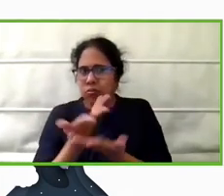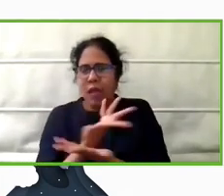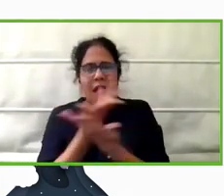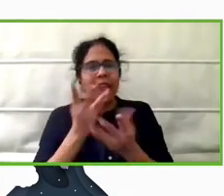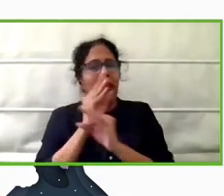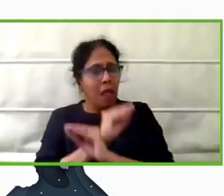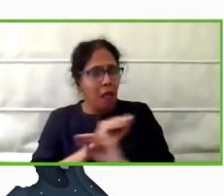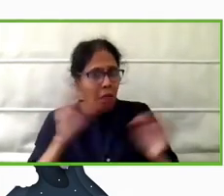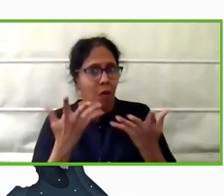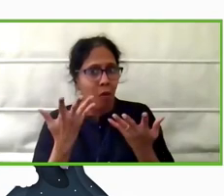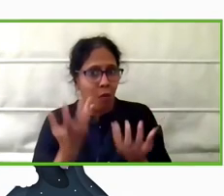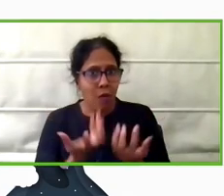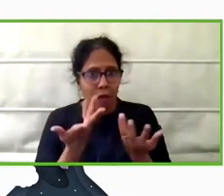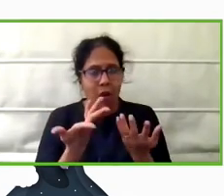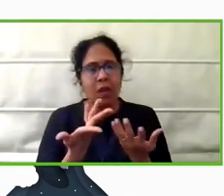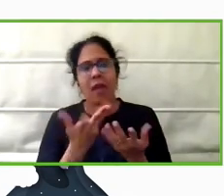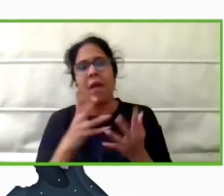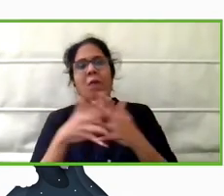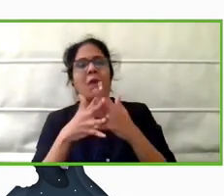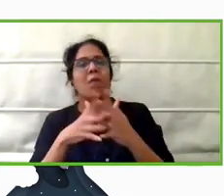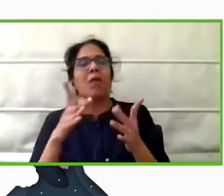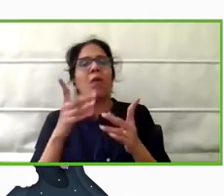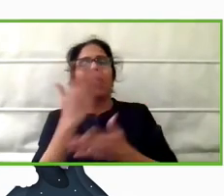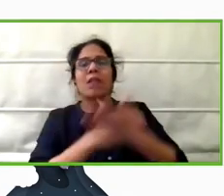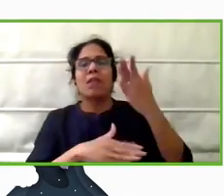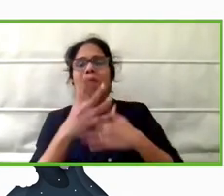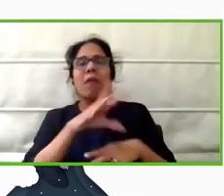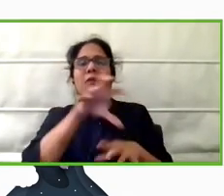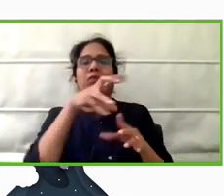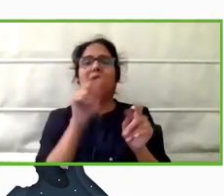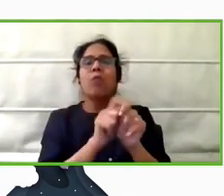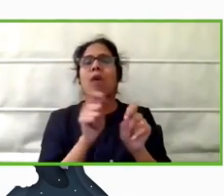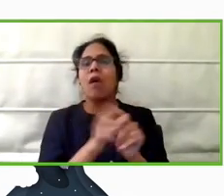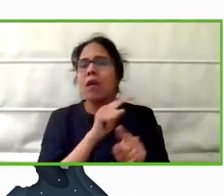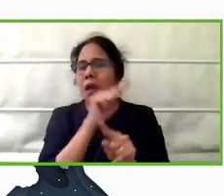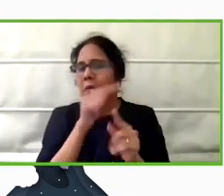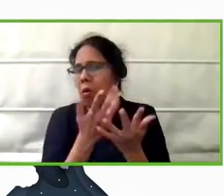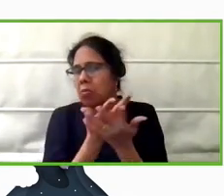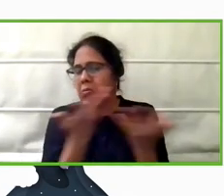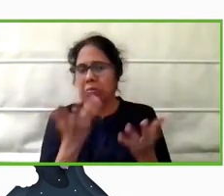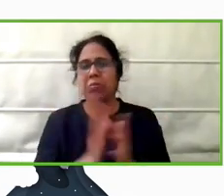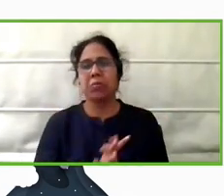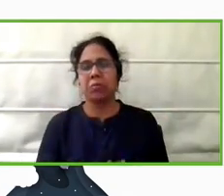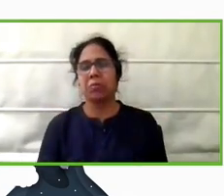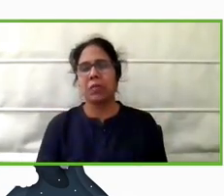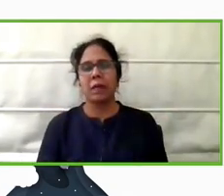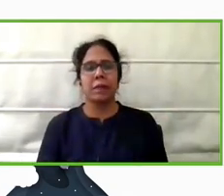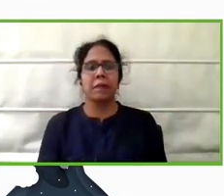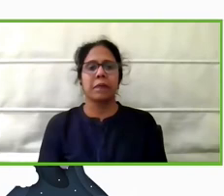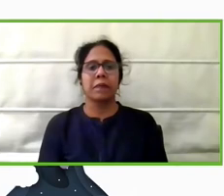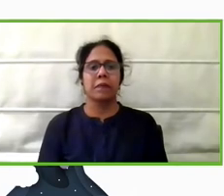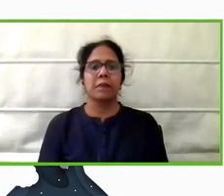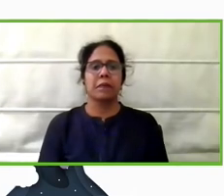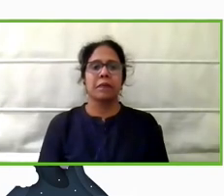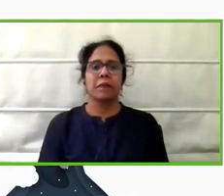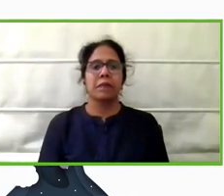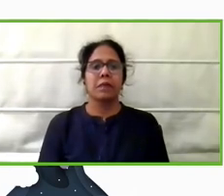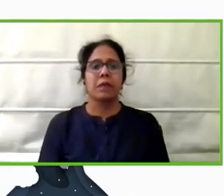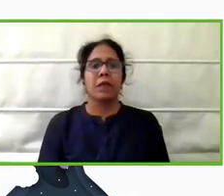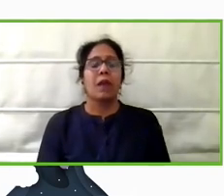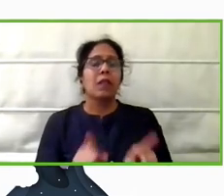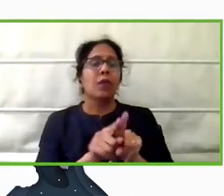Wipro is doing in the field of disability? No, I think that's a great story, Vin, and I think it really brings out to life both the power